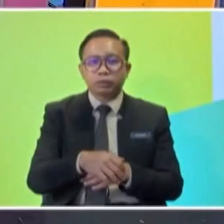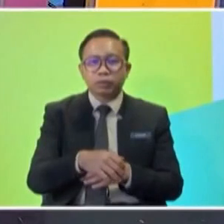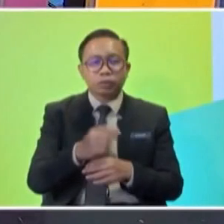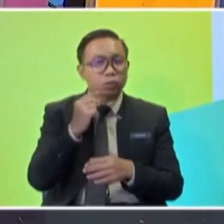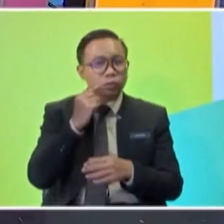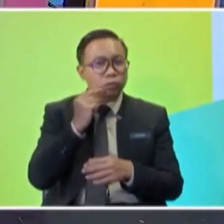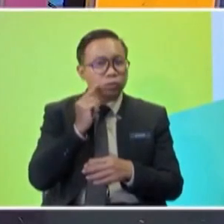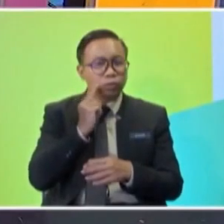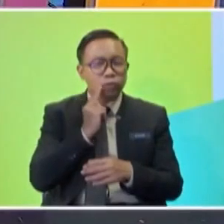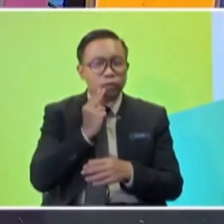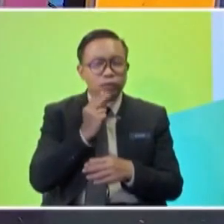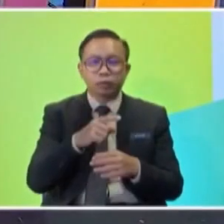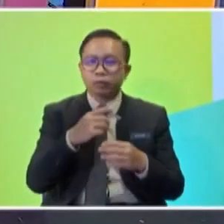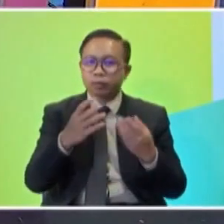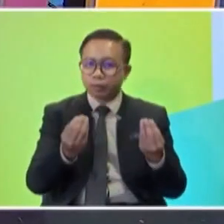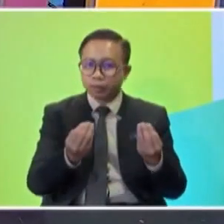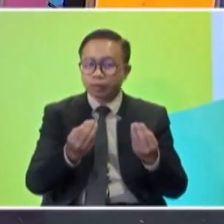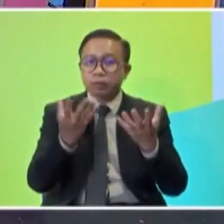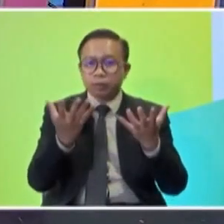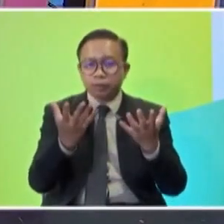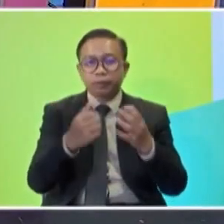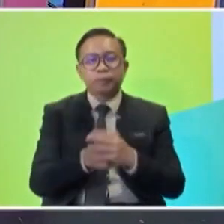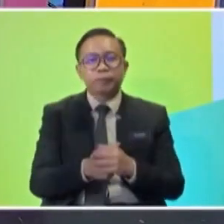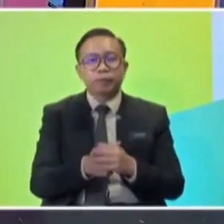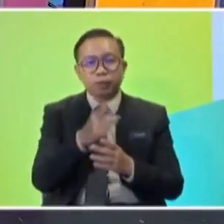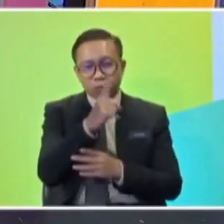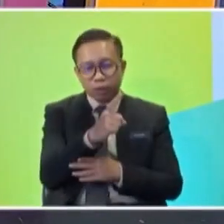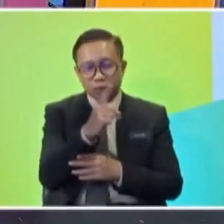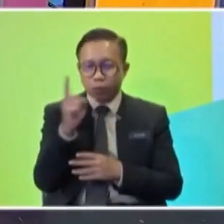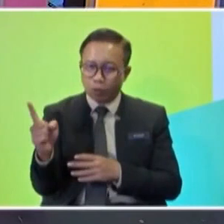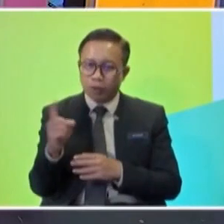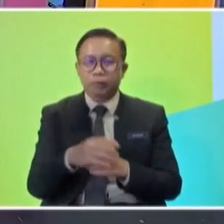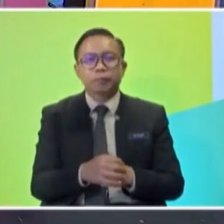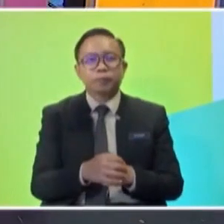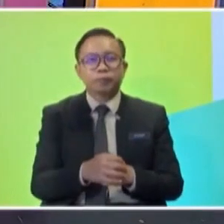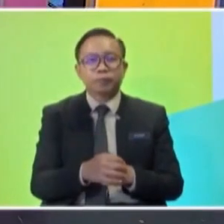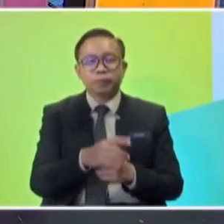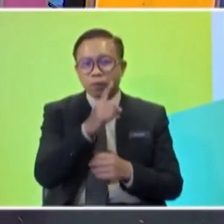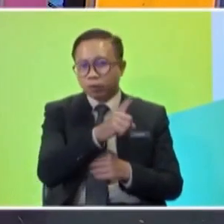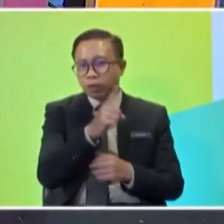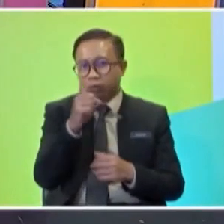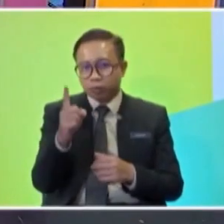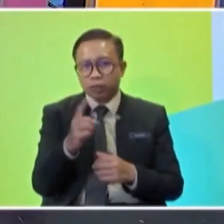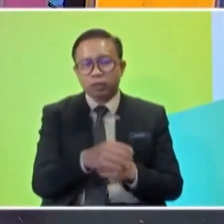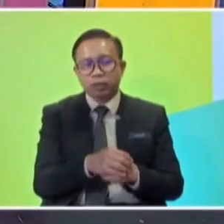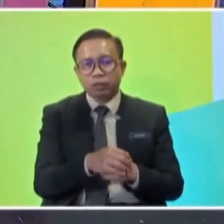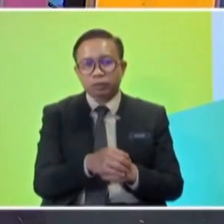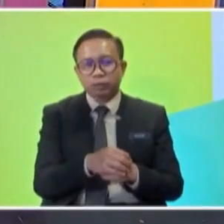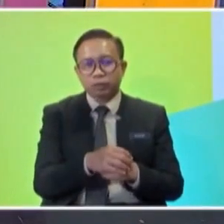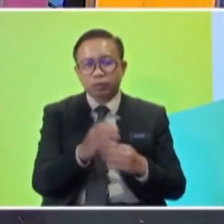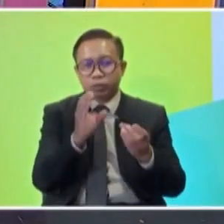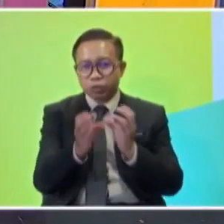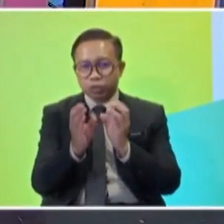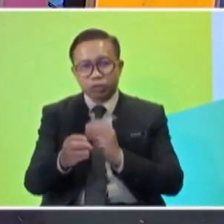with 2 of my siblings. So one for you, one for you. Another one for you, another one for you. Another one for you,